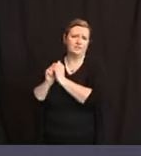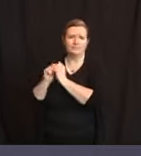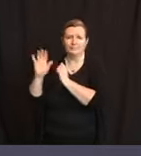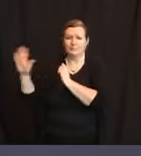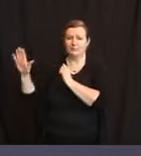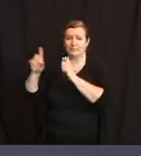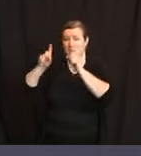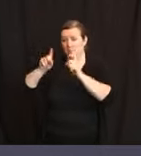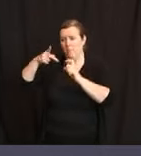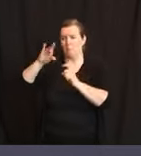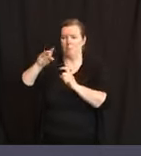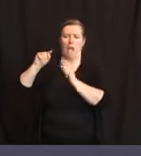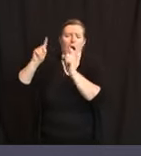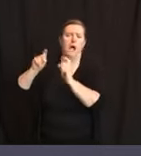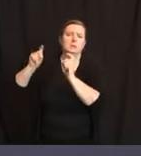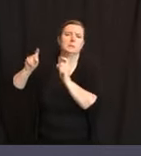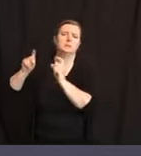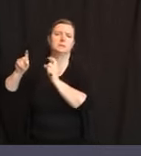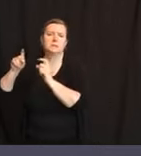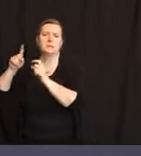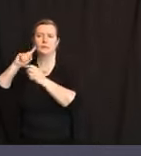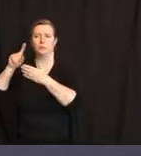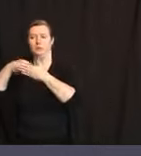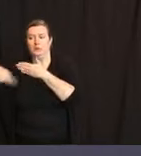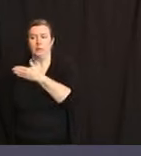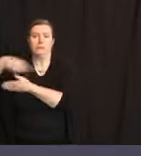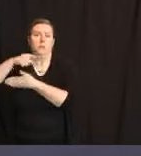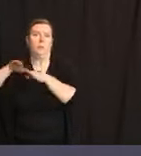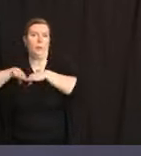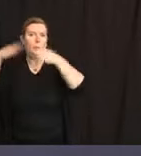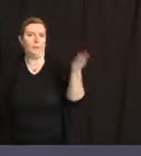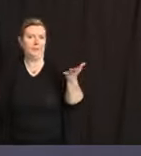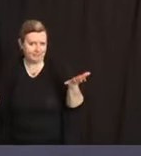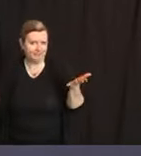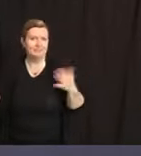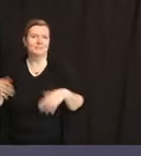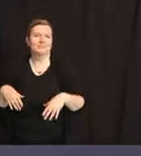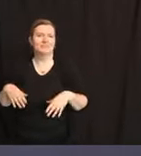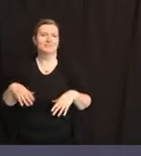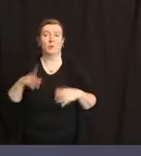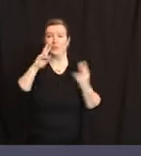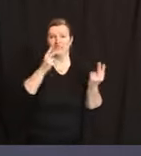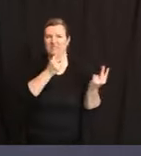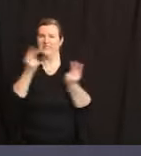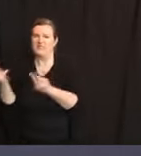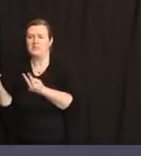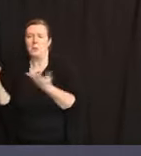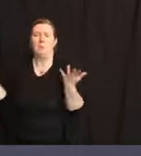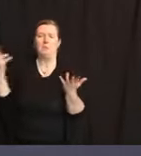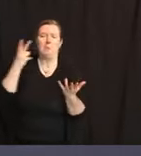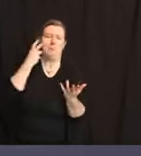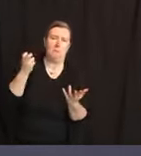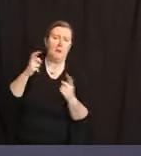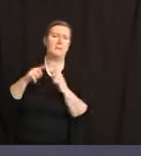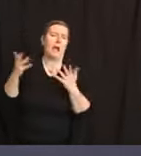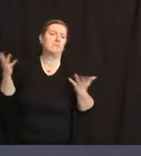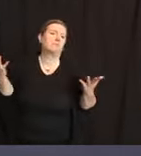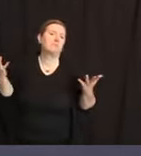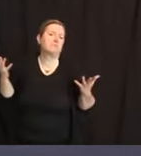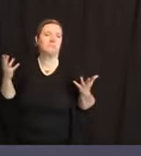things off a week from Friday. I'm not sure I'm going to be standing with you, but if I could find a way to do that, I would love that. If not Memorial Day